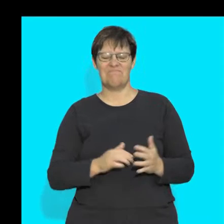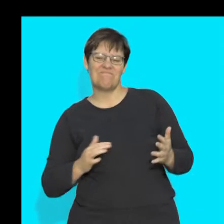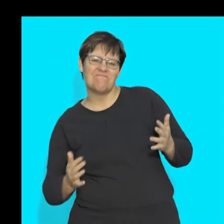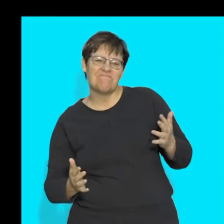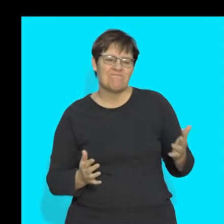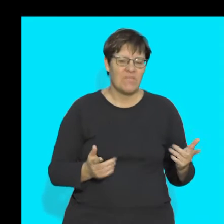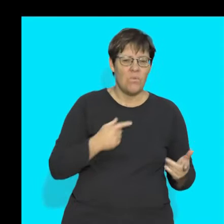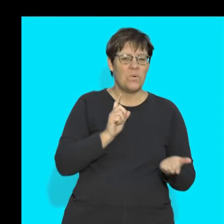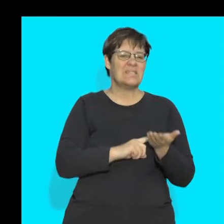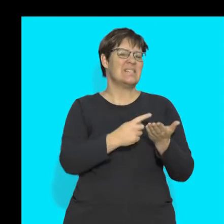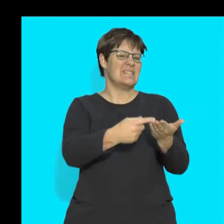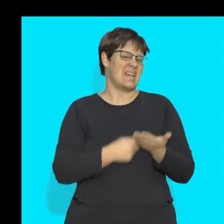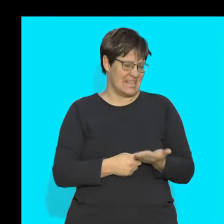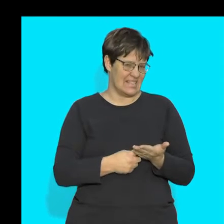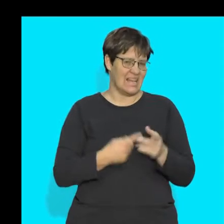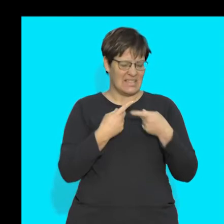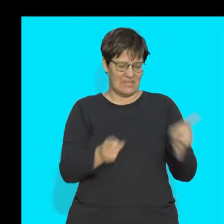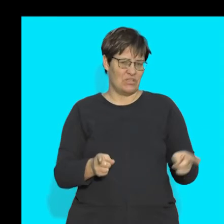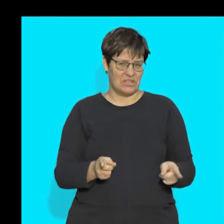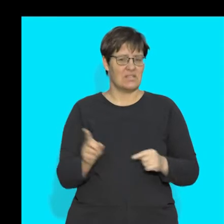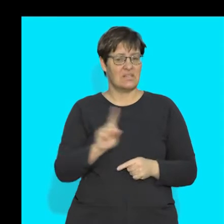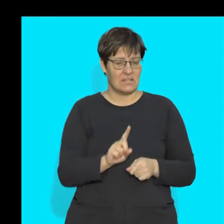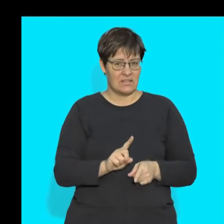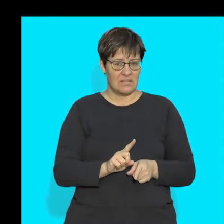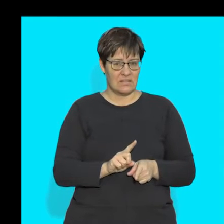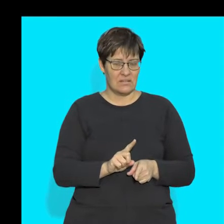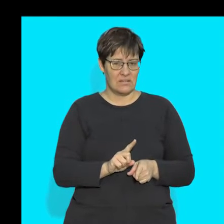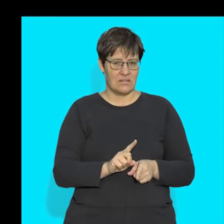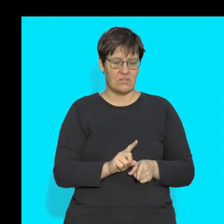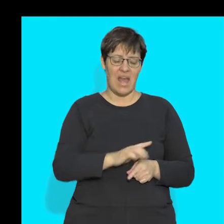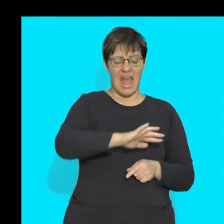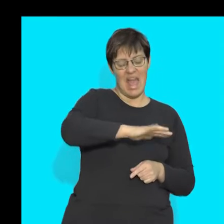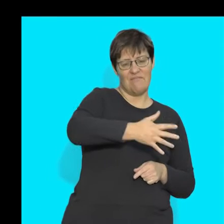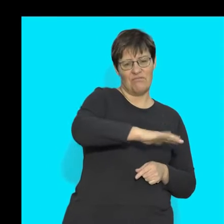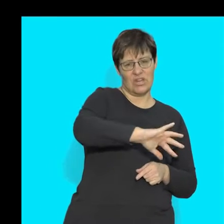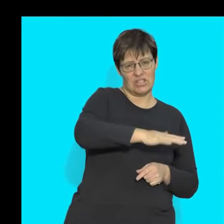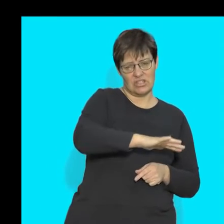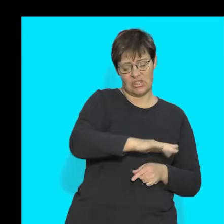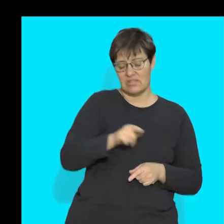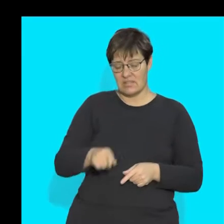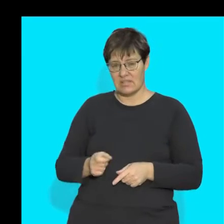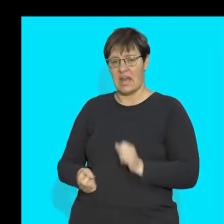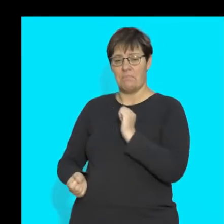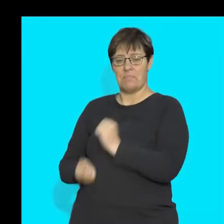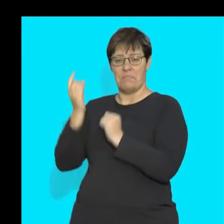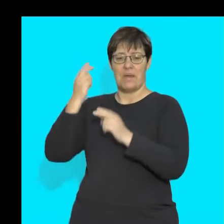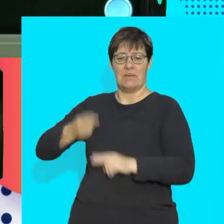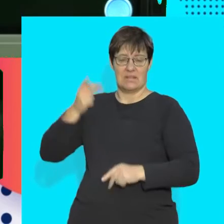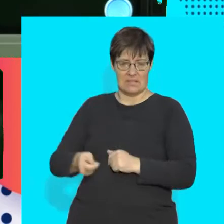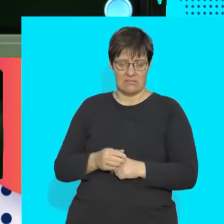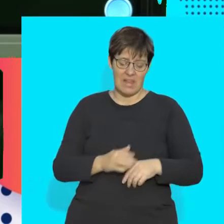We are needing to discuss the difference between the terms average and